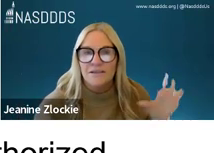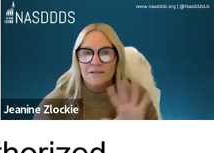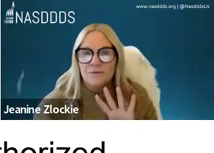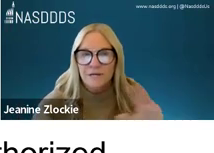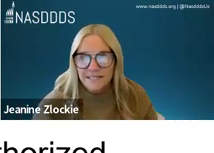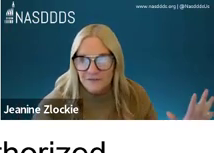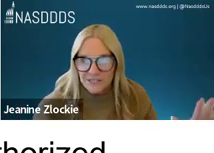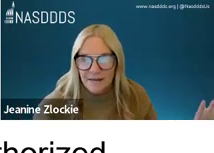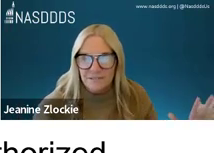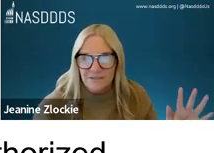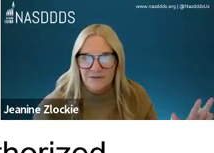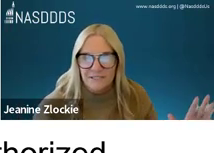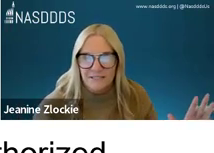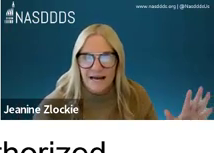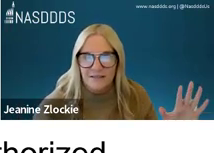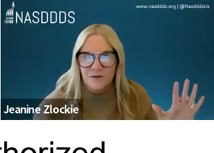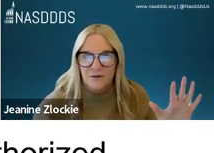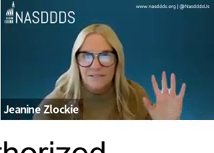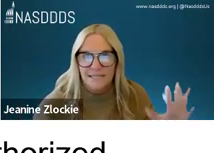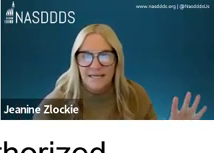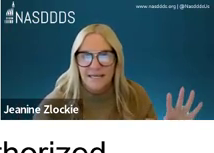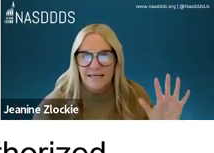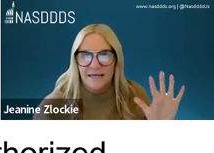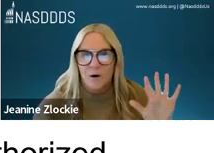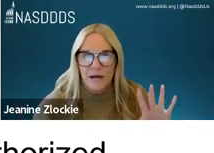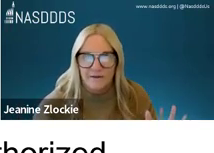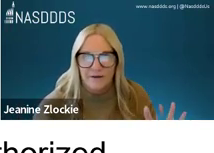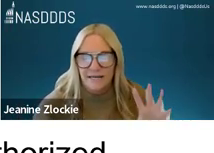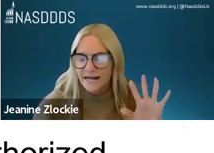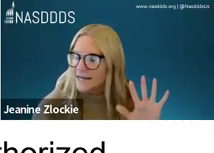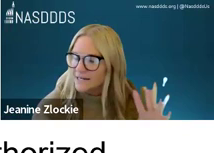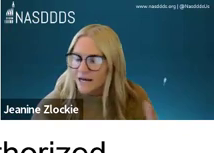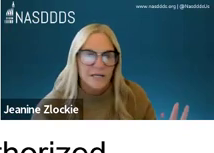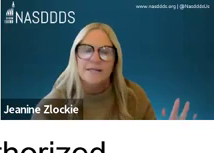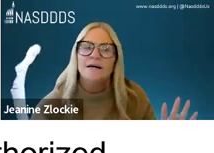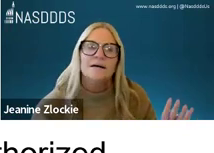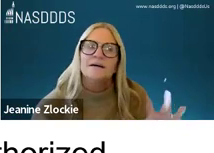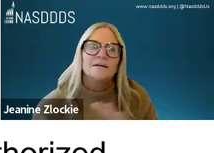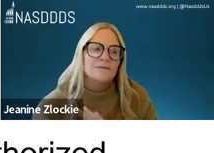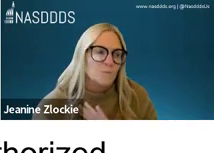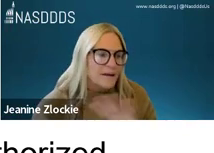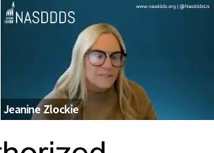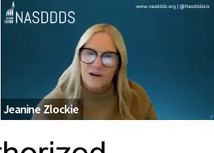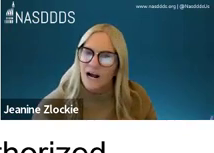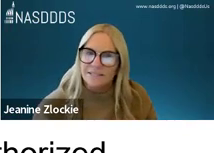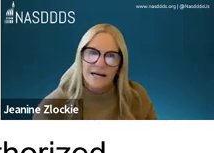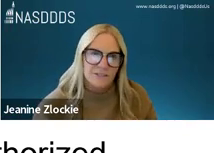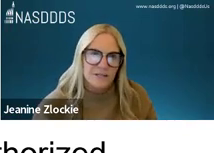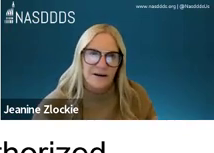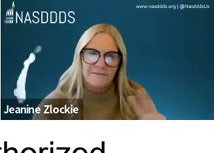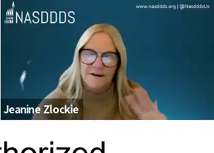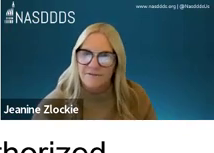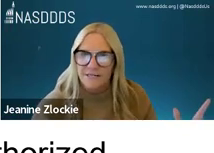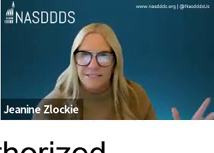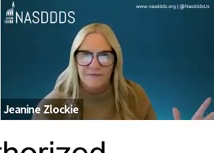are the three different types of services that you'll see in a waiver. And as I noted, waivers across the